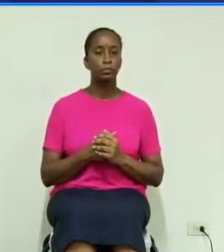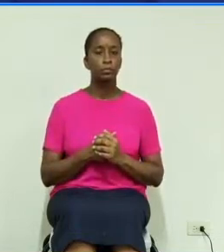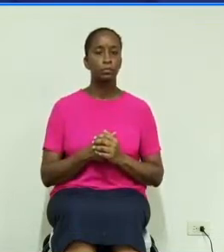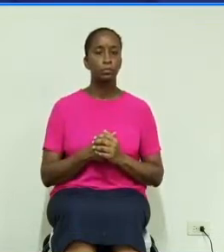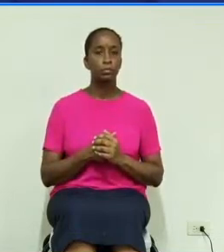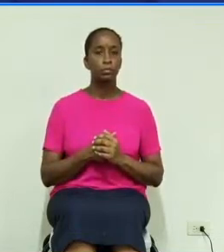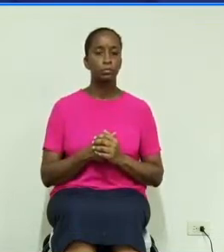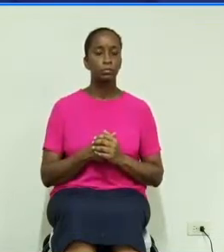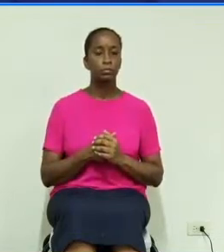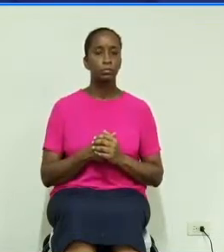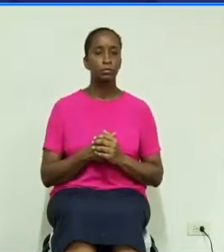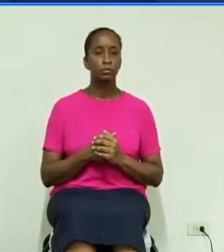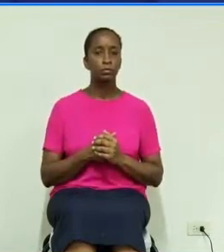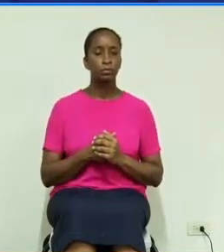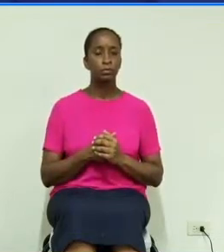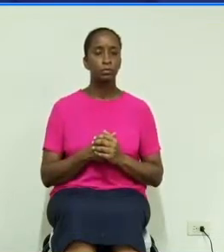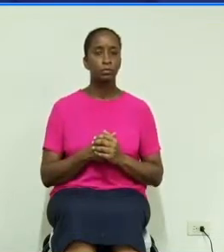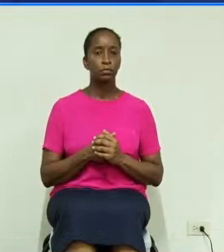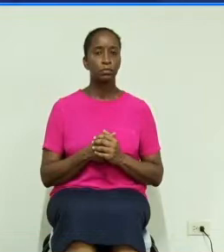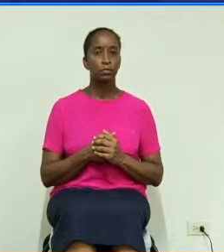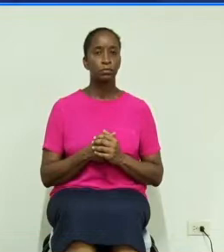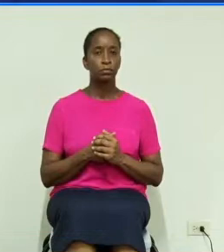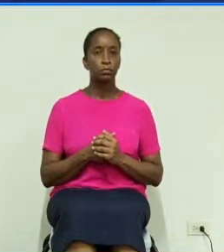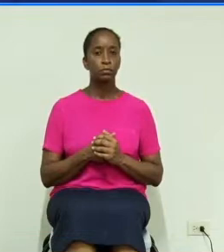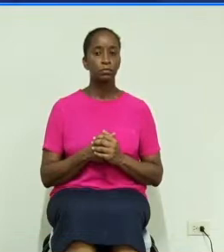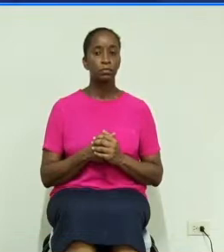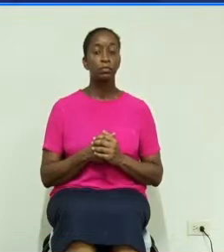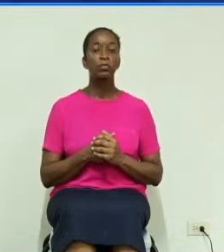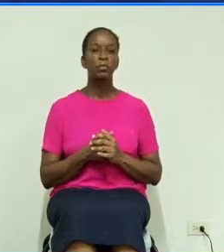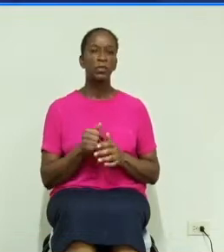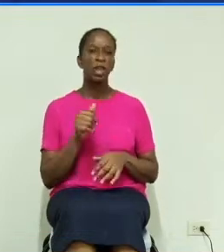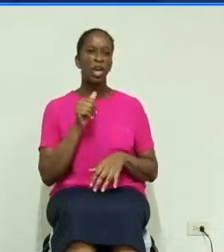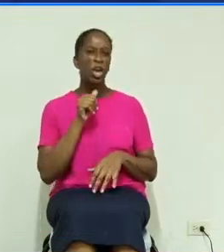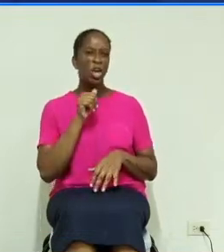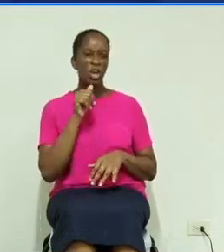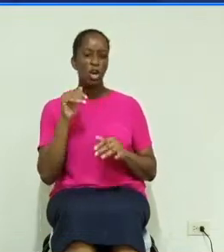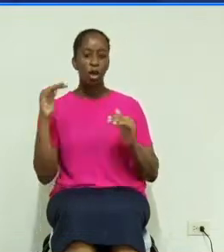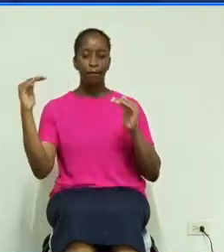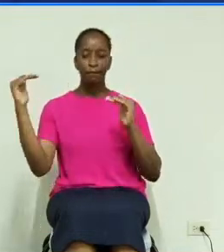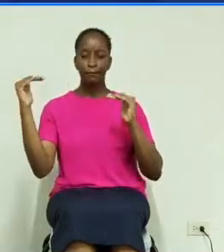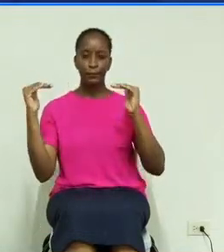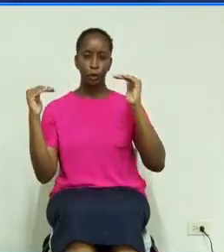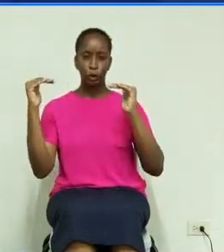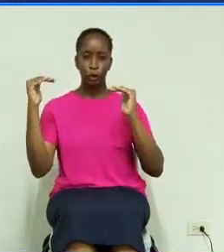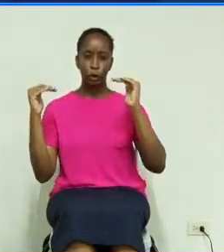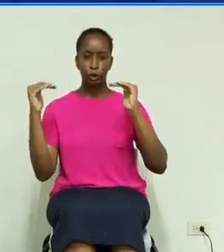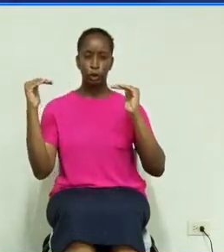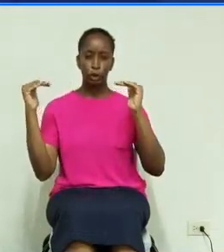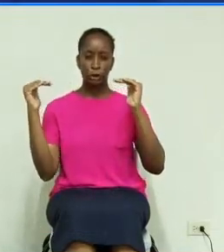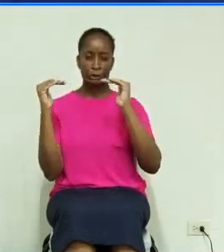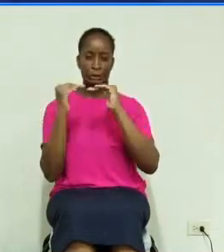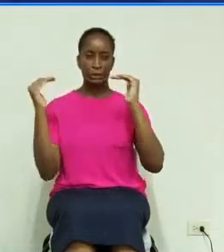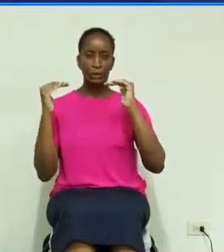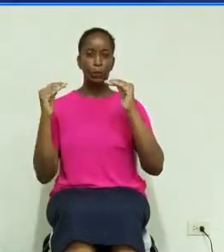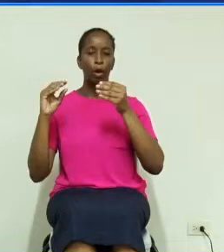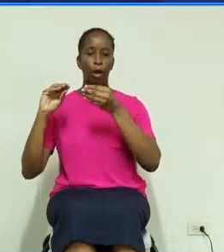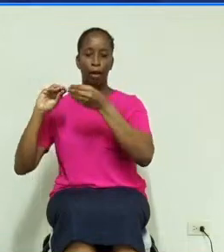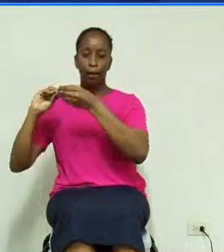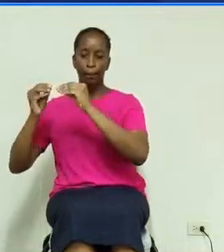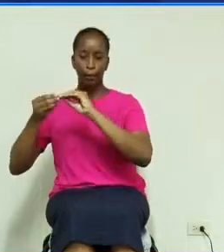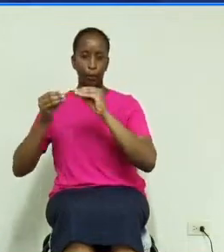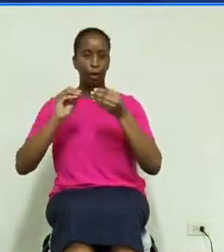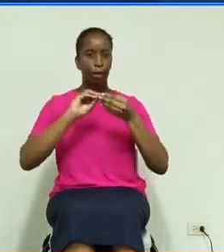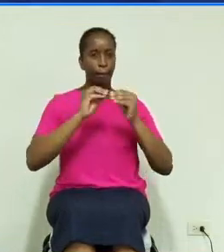address this oldest form of inequality, and how can we begin to contemplate of a design of our legislative